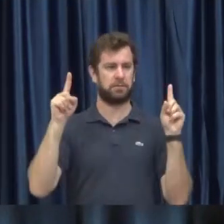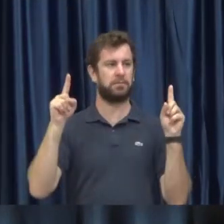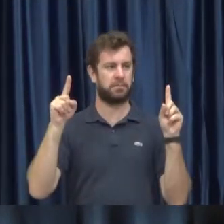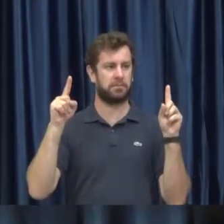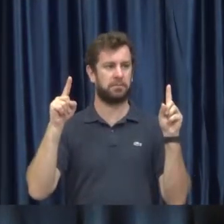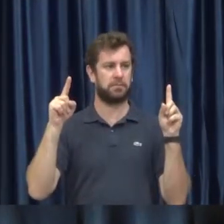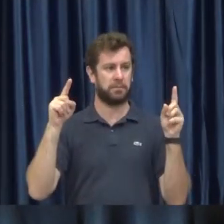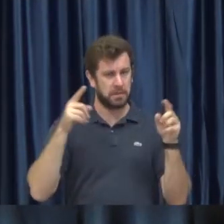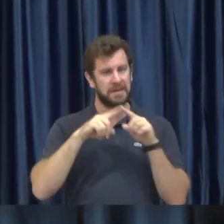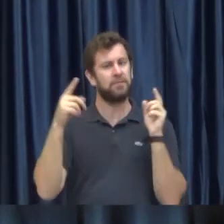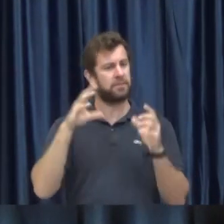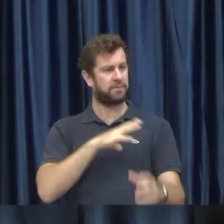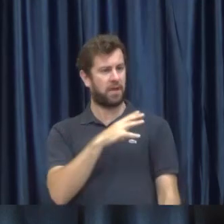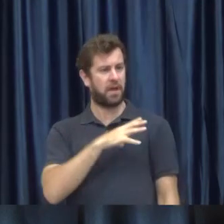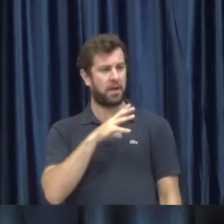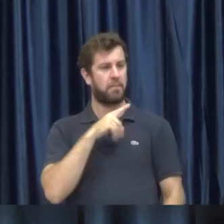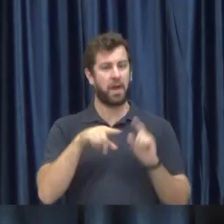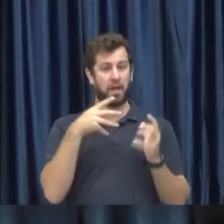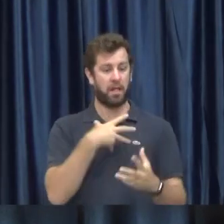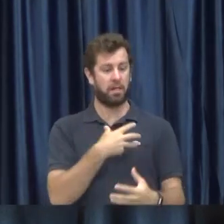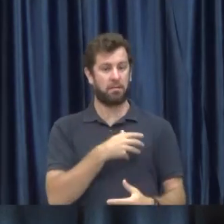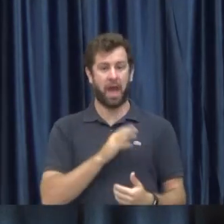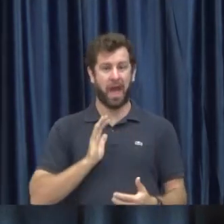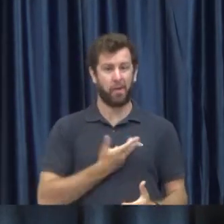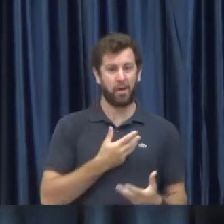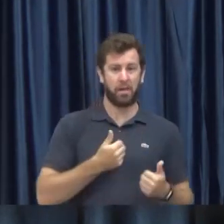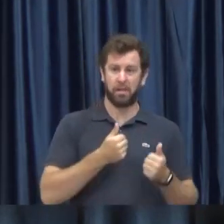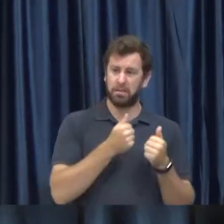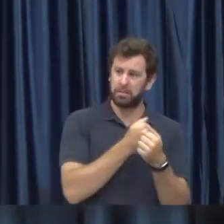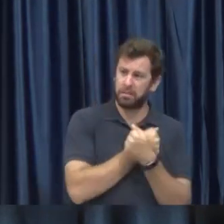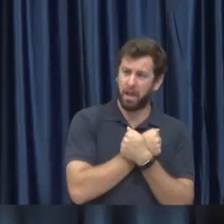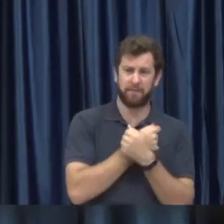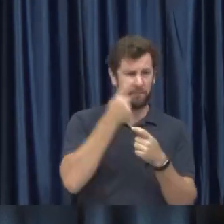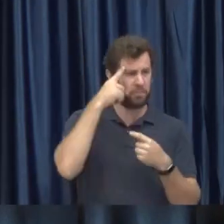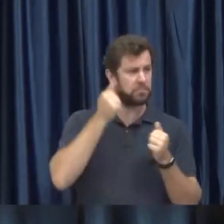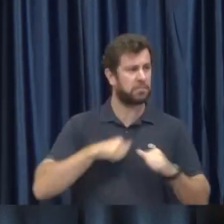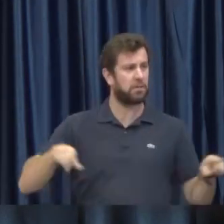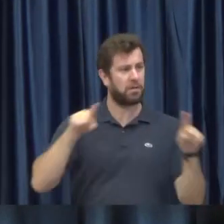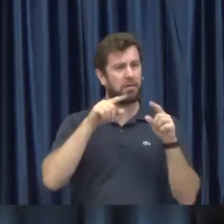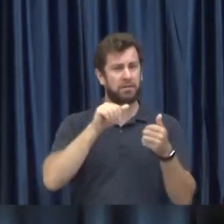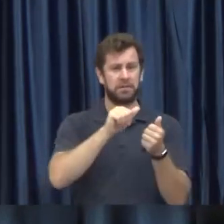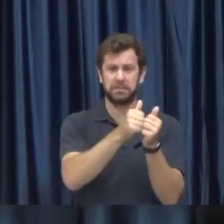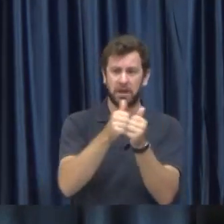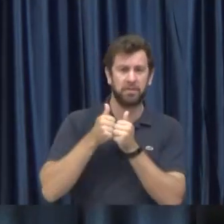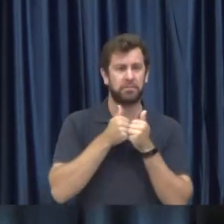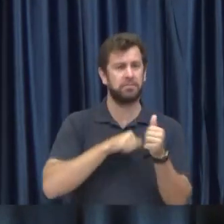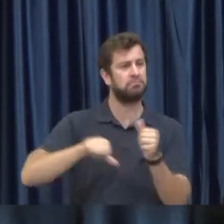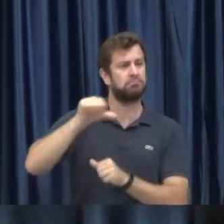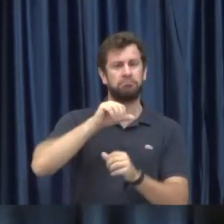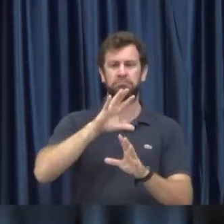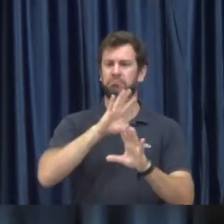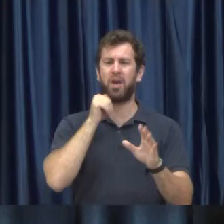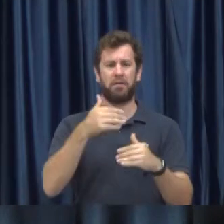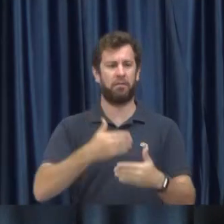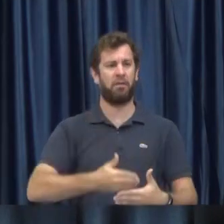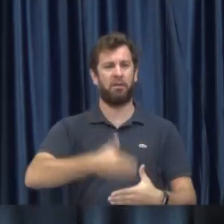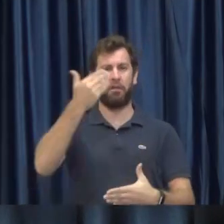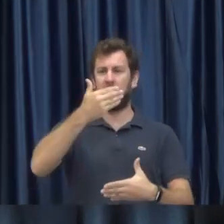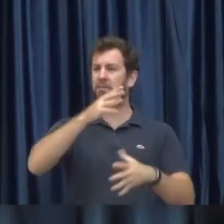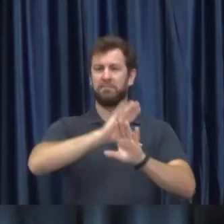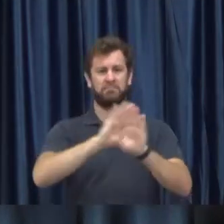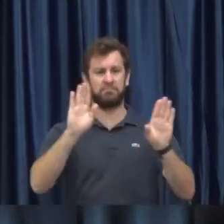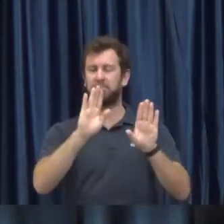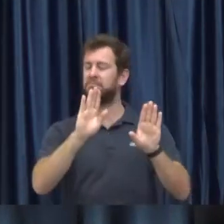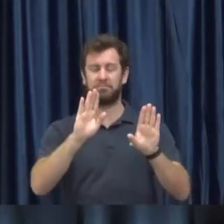of our hearts. That difference should not make a wall in between one Muslim and another. We